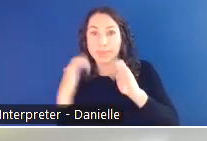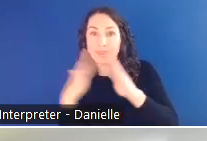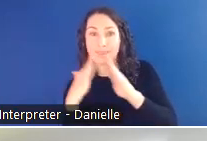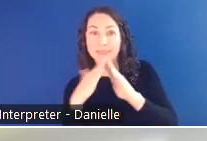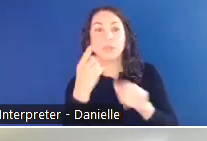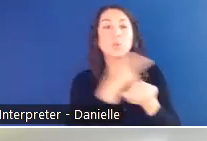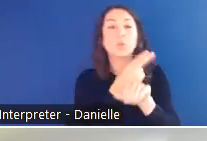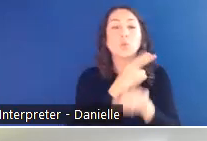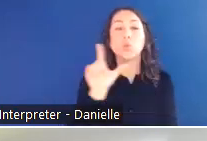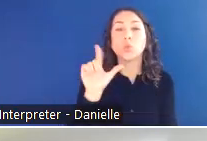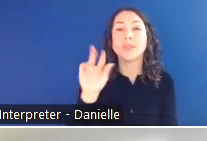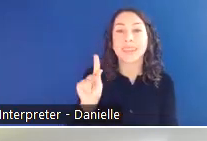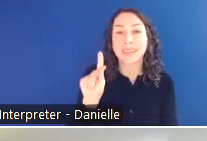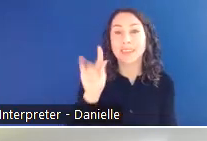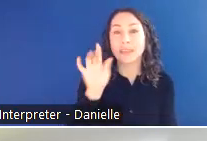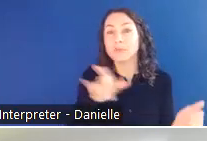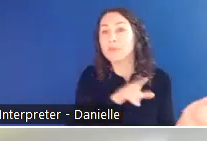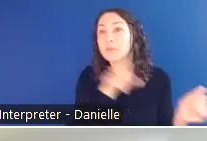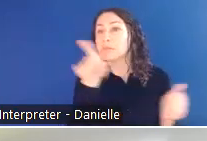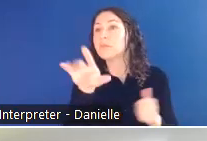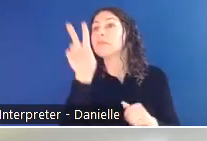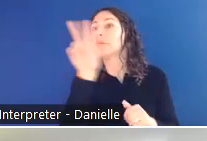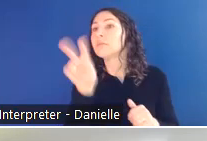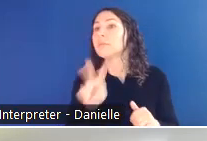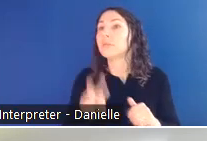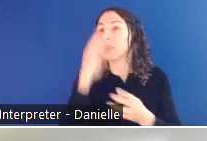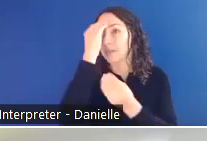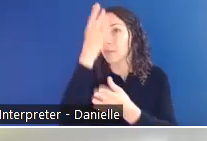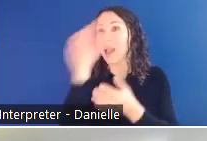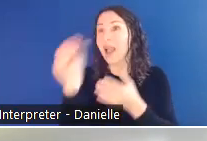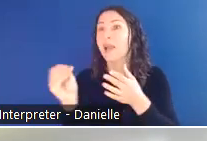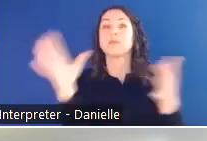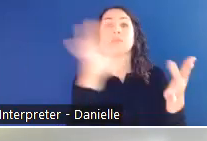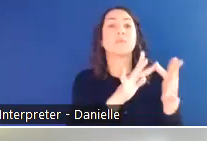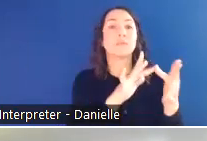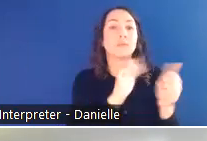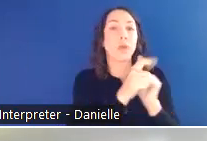out more information and to contact appropriate Denver staff.